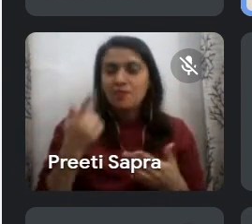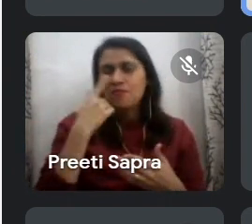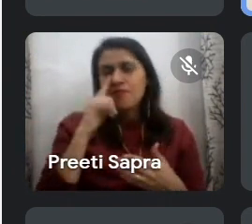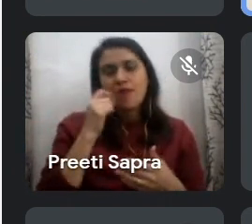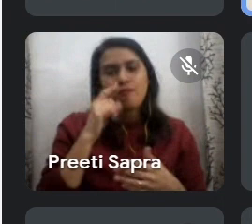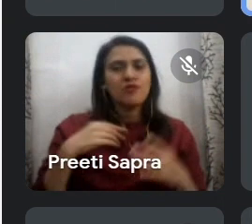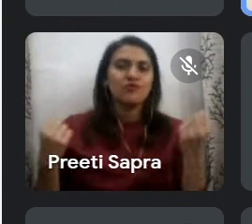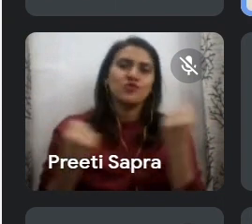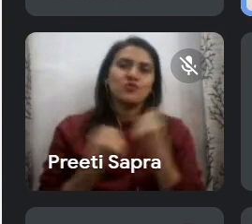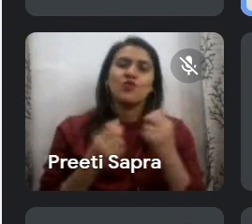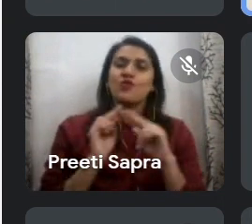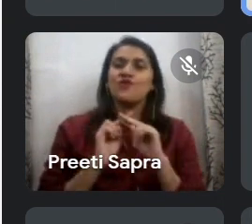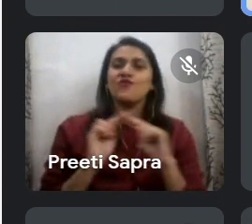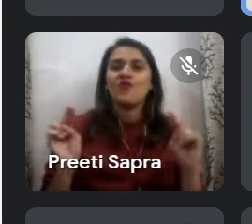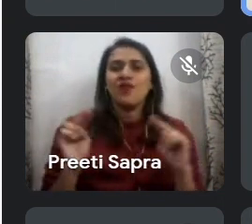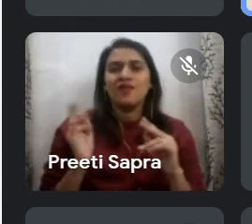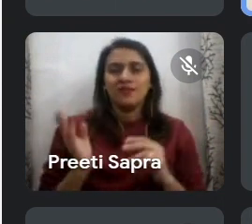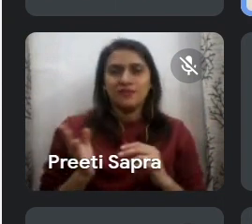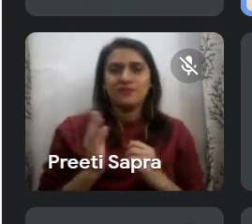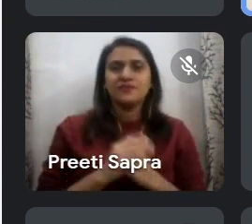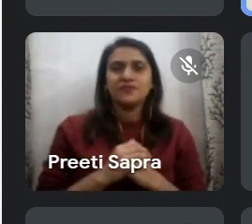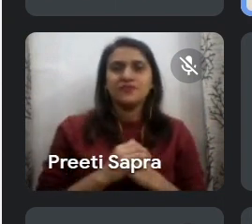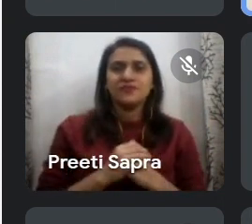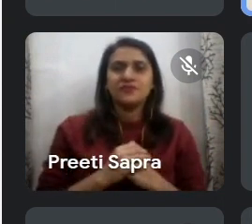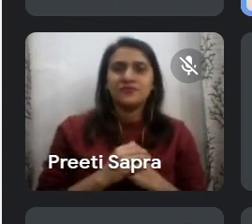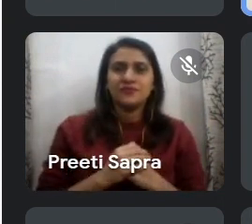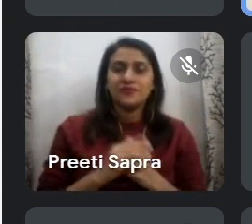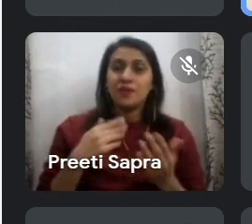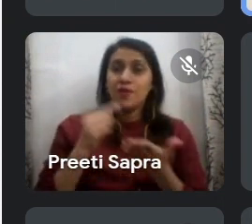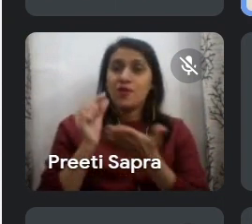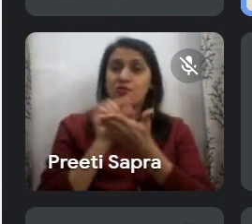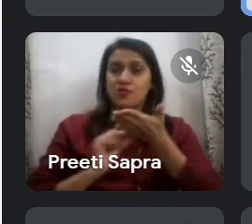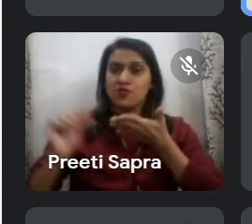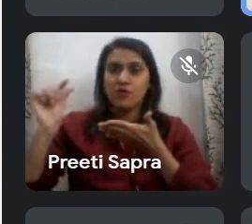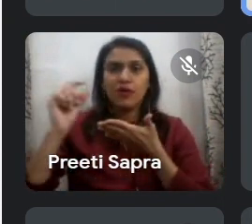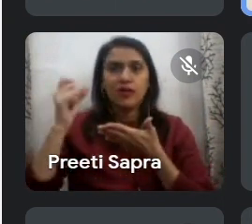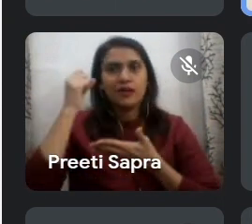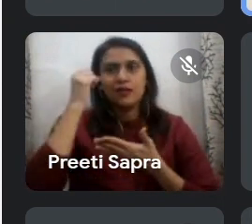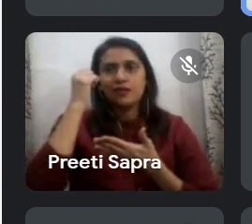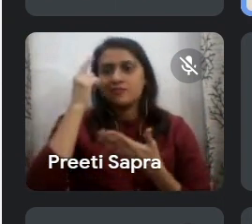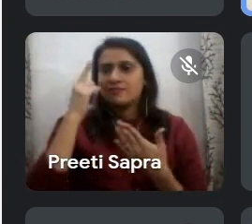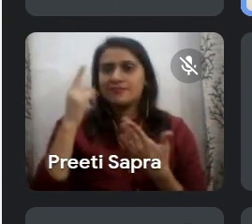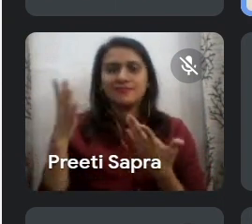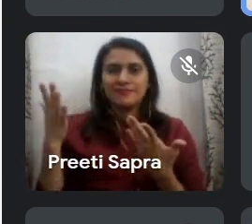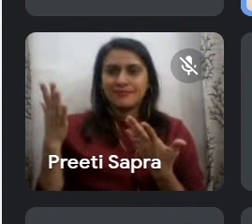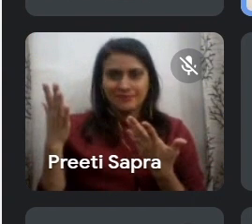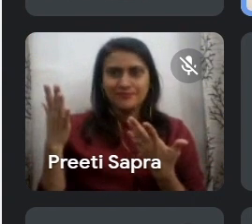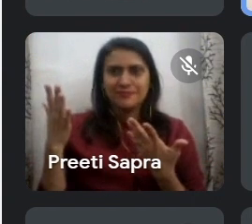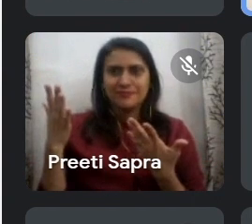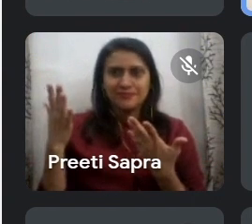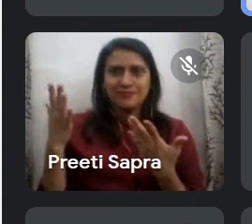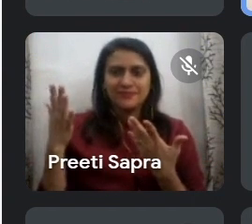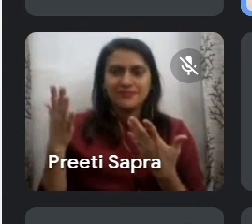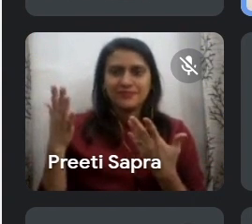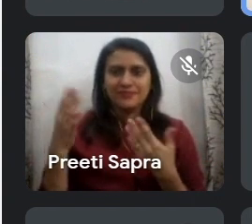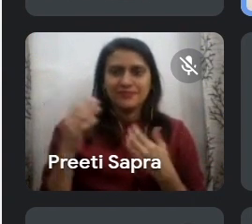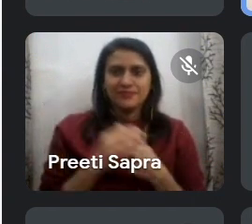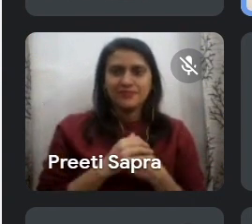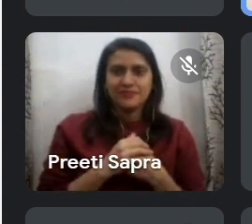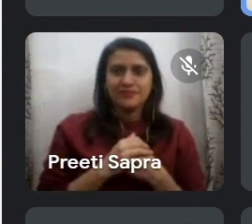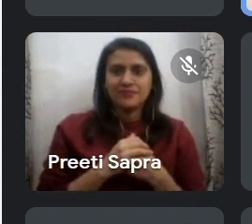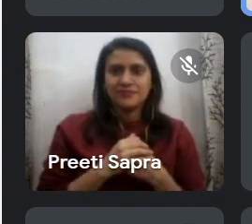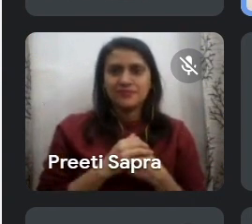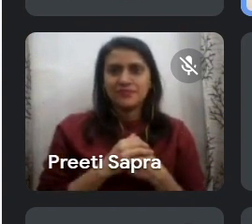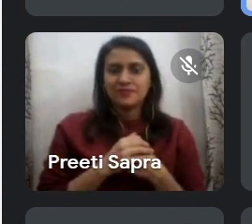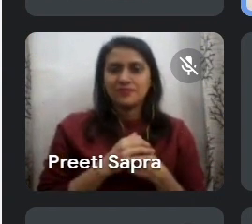me. And like, my university didn't really understand as such. Then they were it's quite like, the